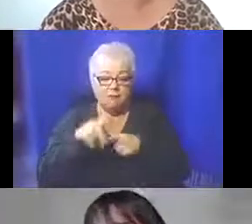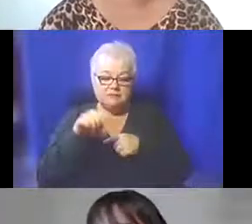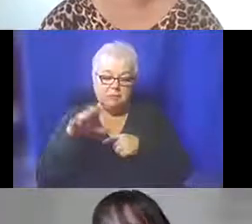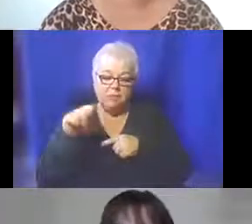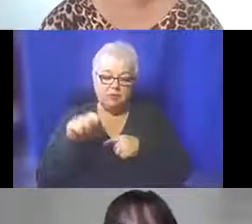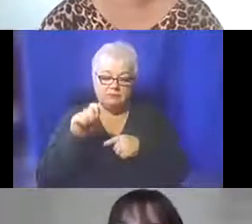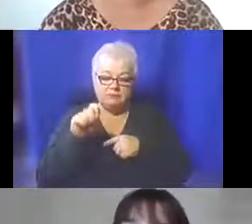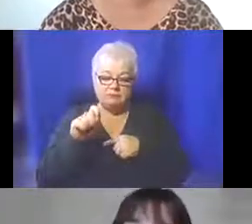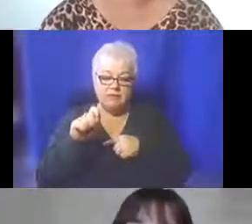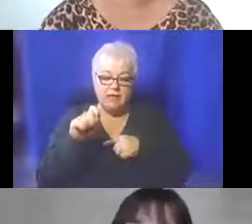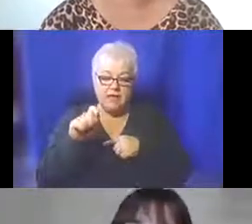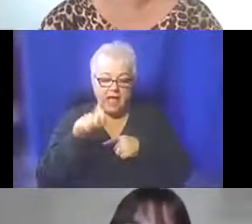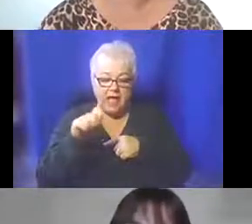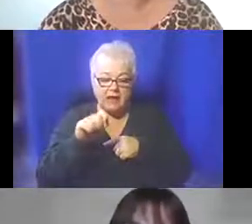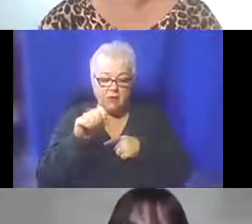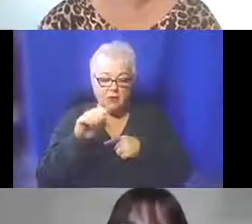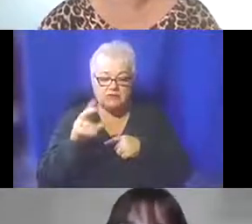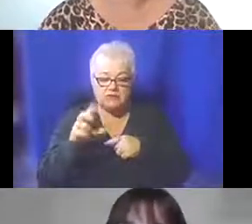capsupport@ohsu.edu.